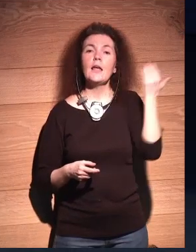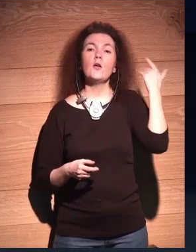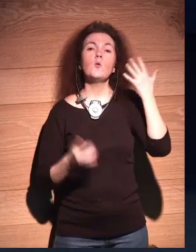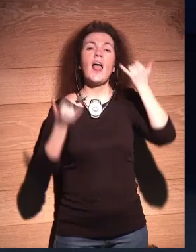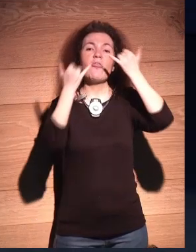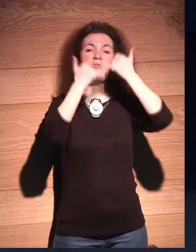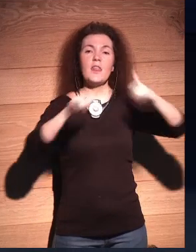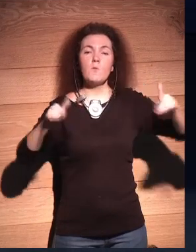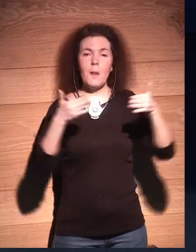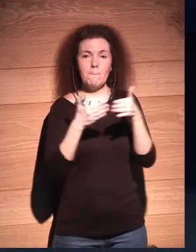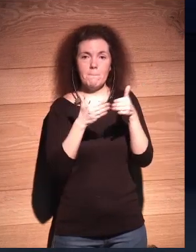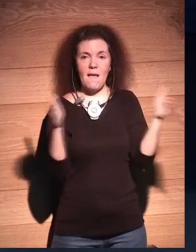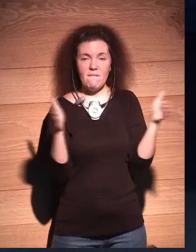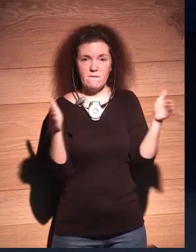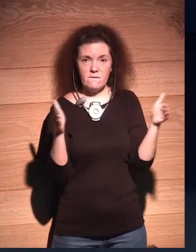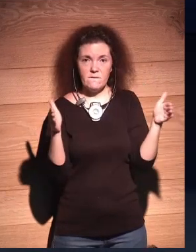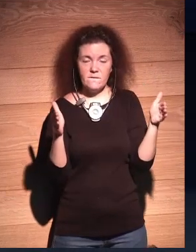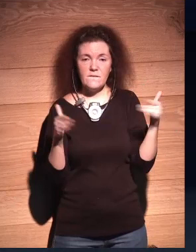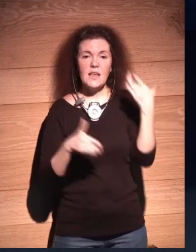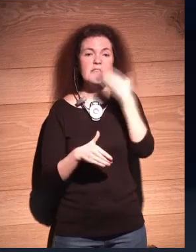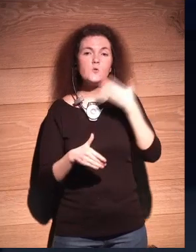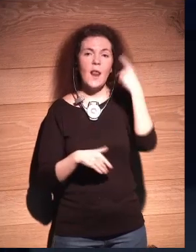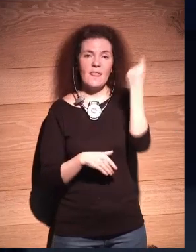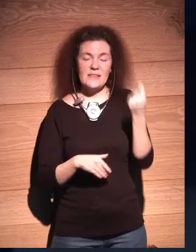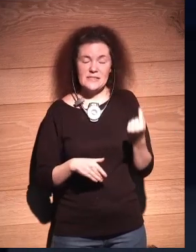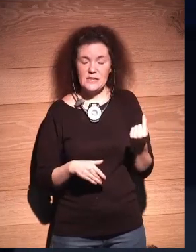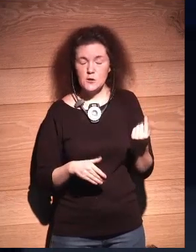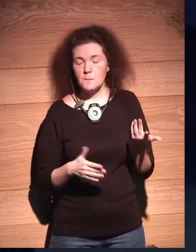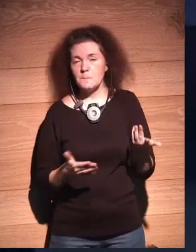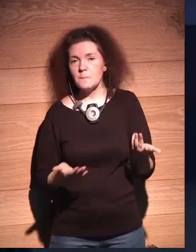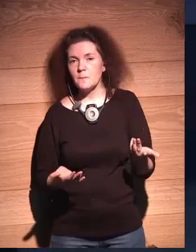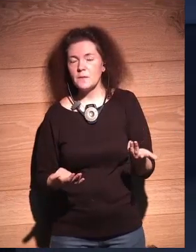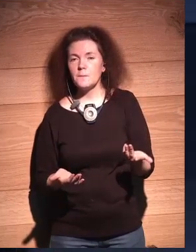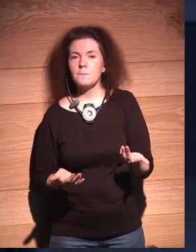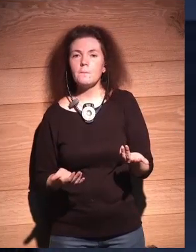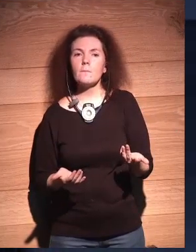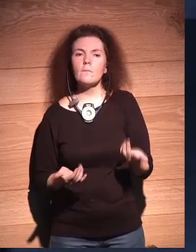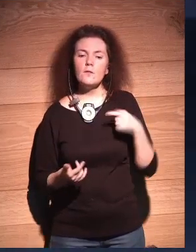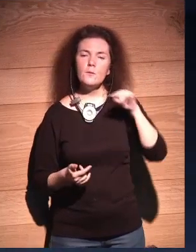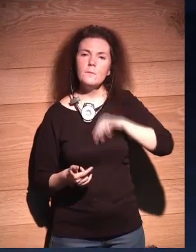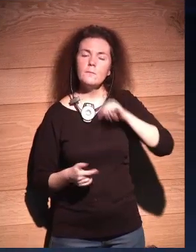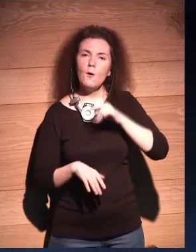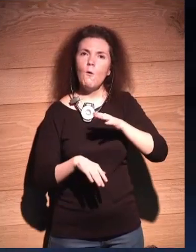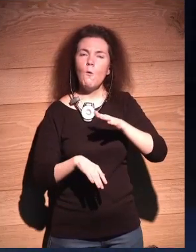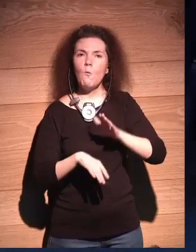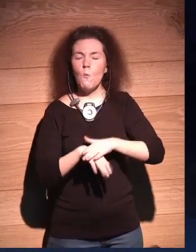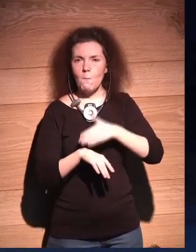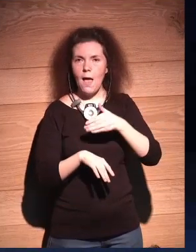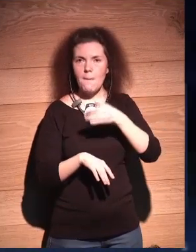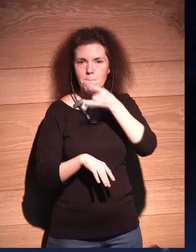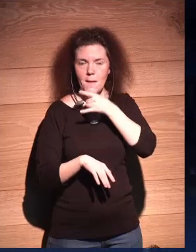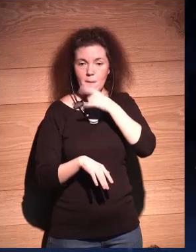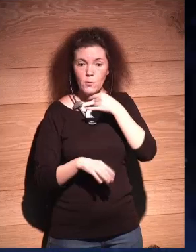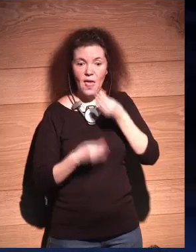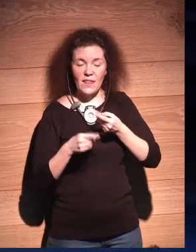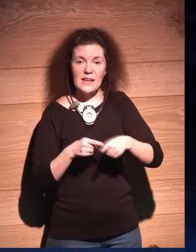Island School of Design, and I was feeling very guilty about this because I'm supposed to